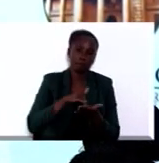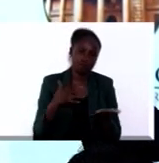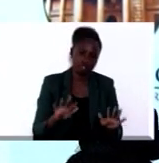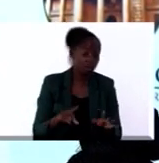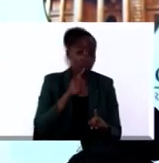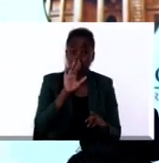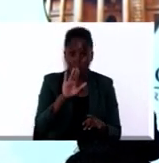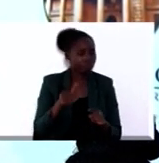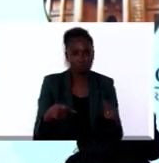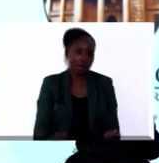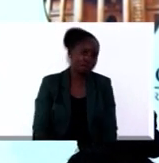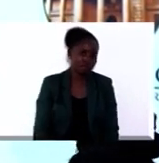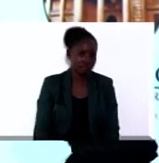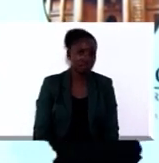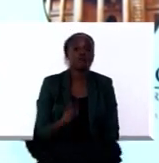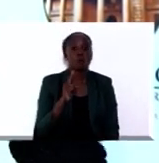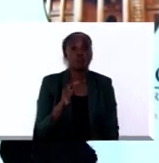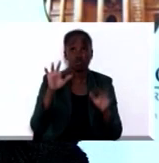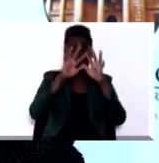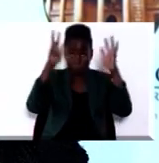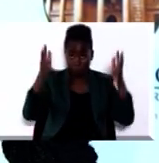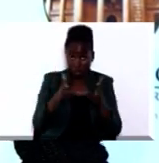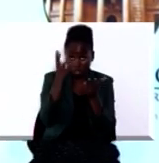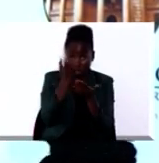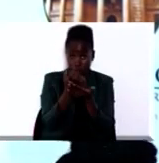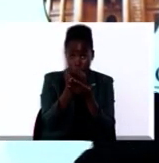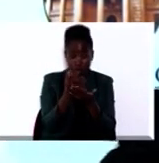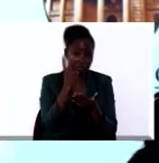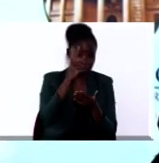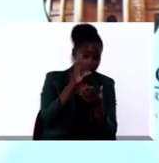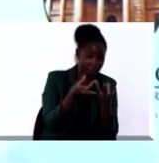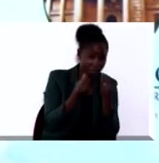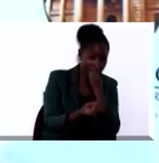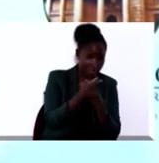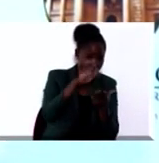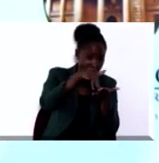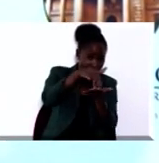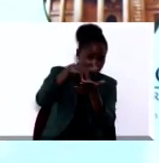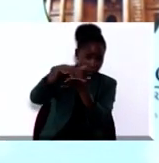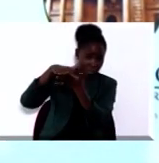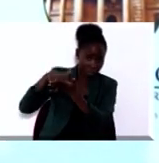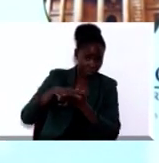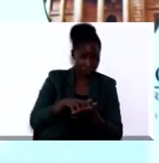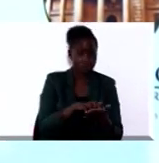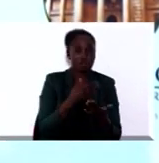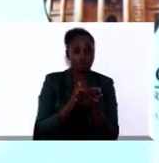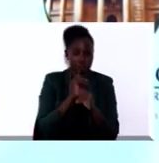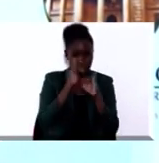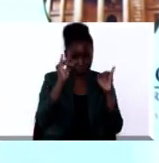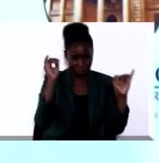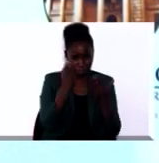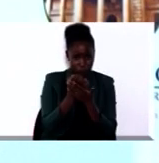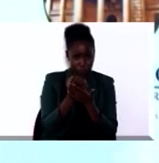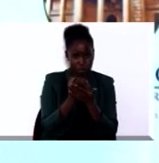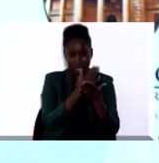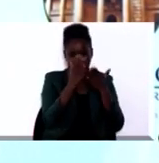unstoppable. While the world economy is experiencing weaknesses that are directly related to major economies closing